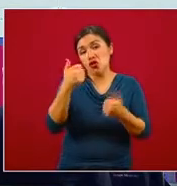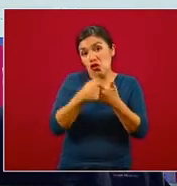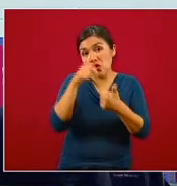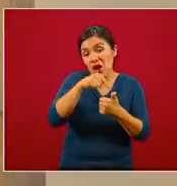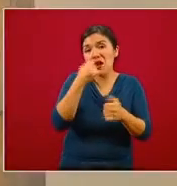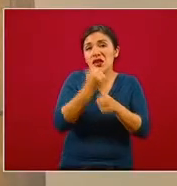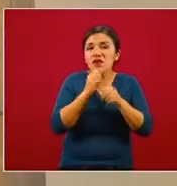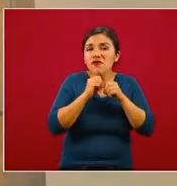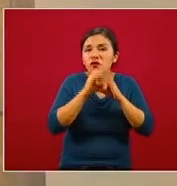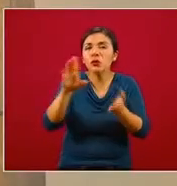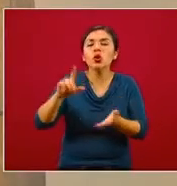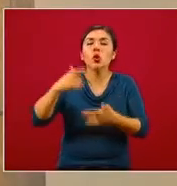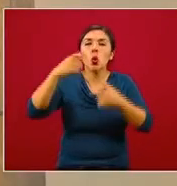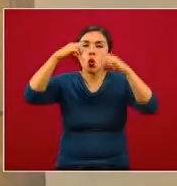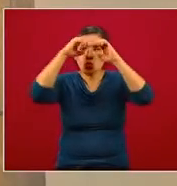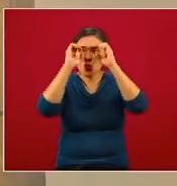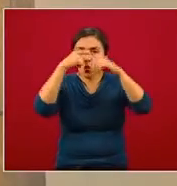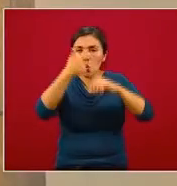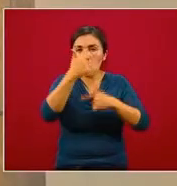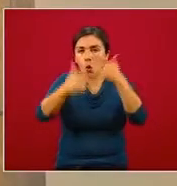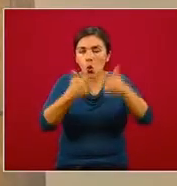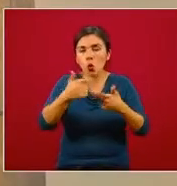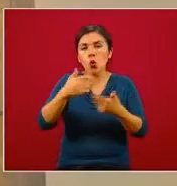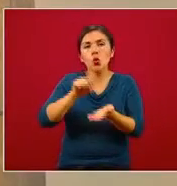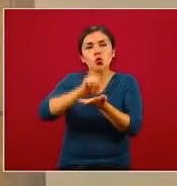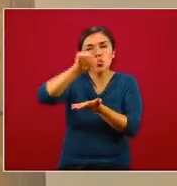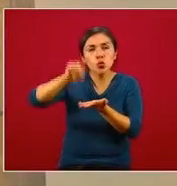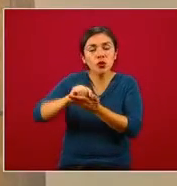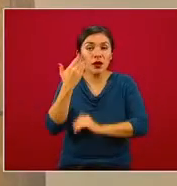mobility across the country for this year.